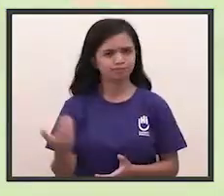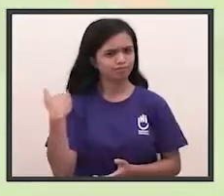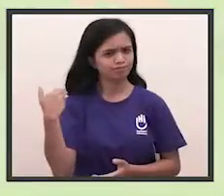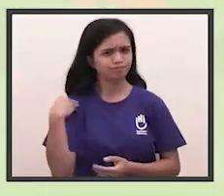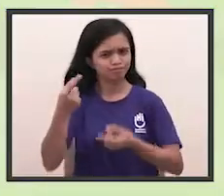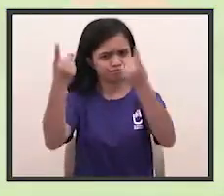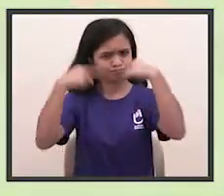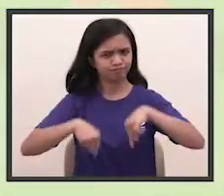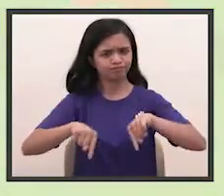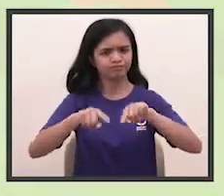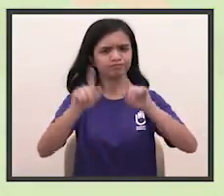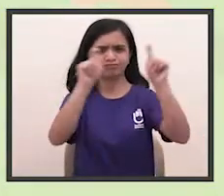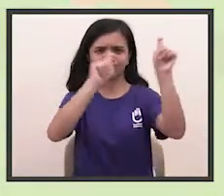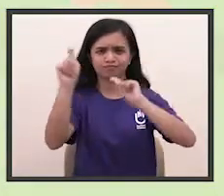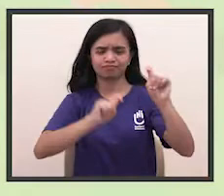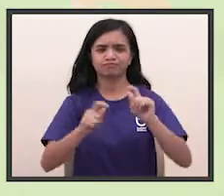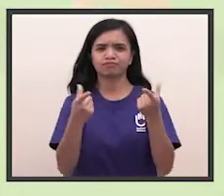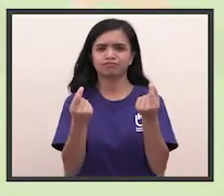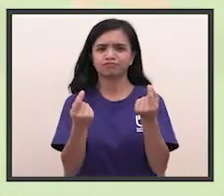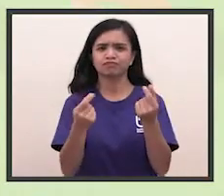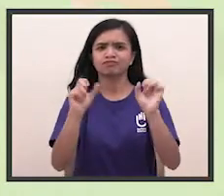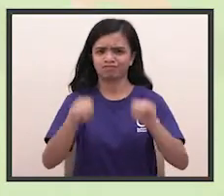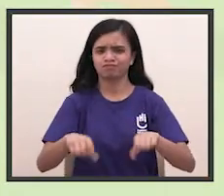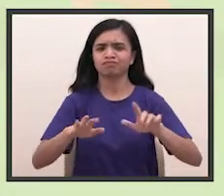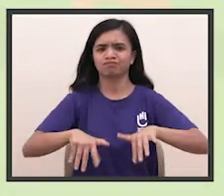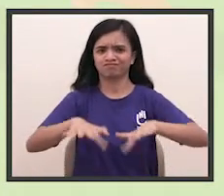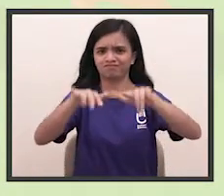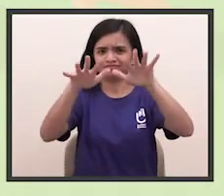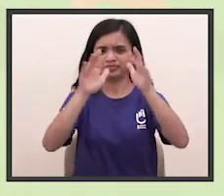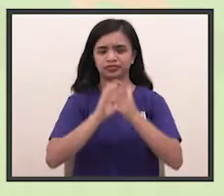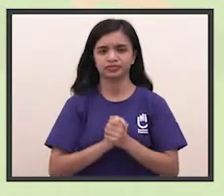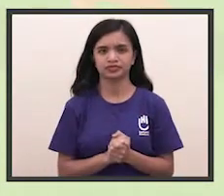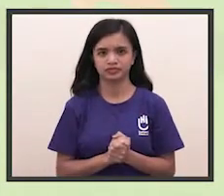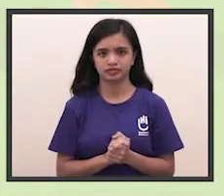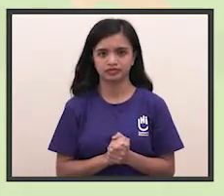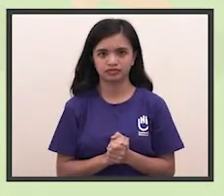What to do before the typhoon that may cause flood.